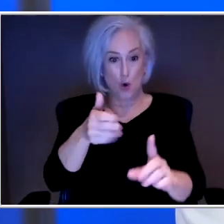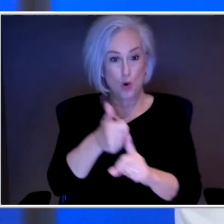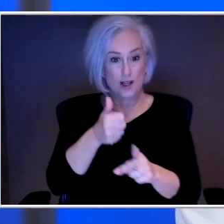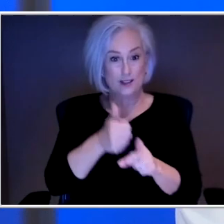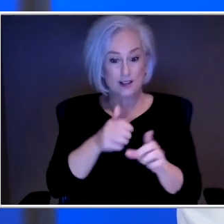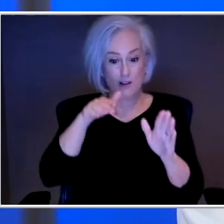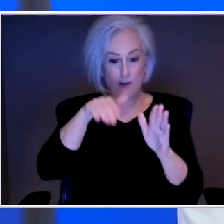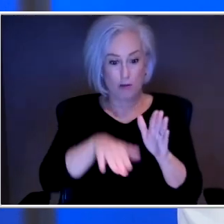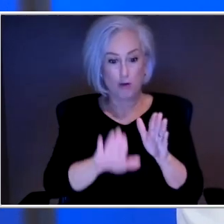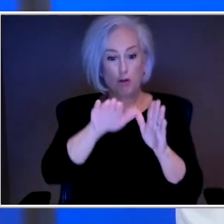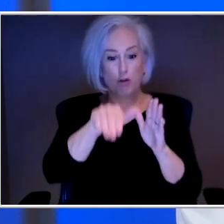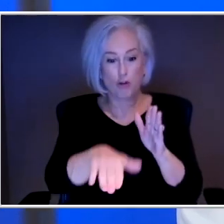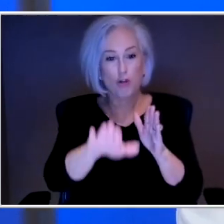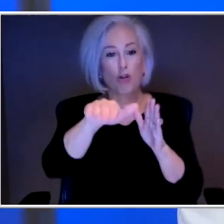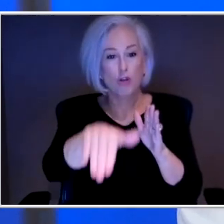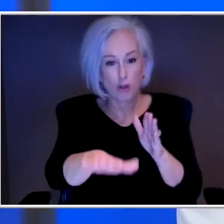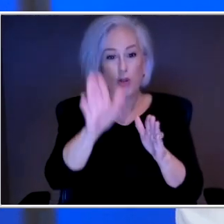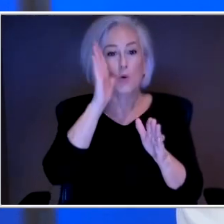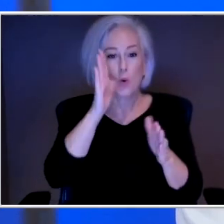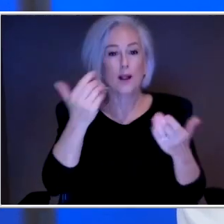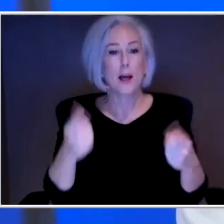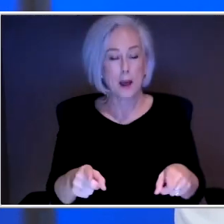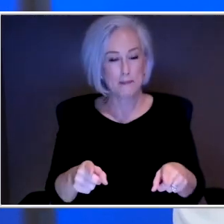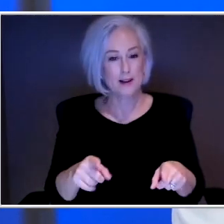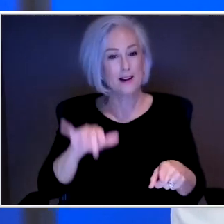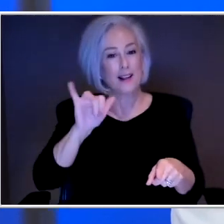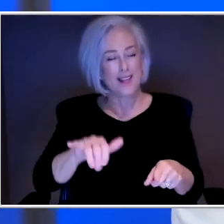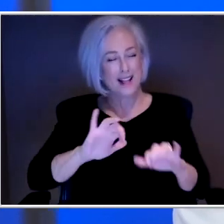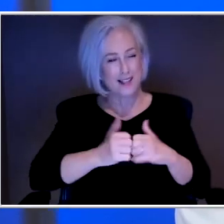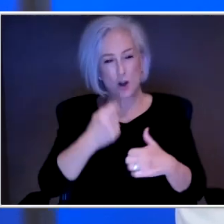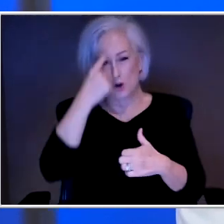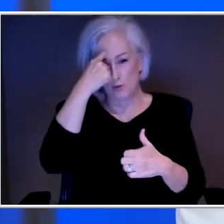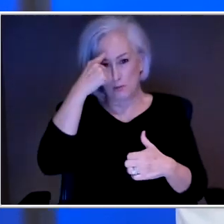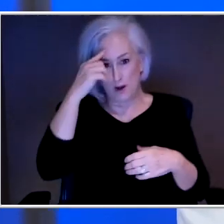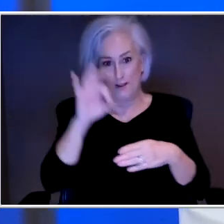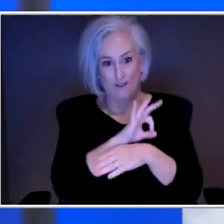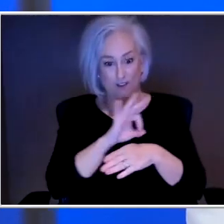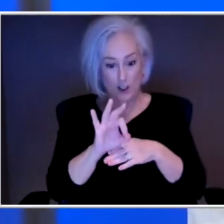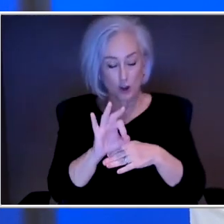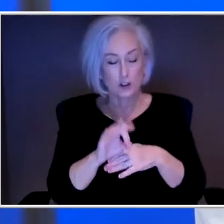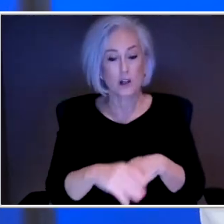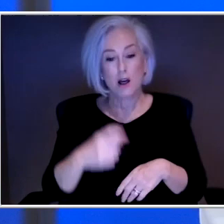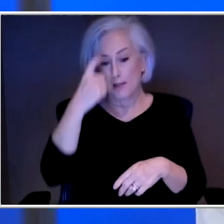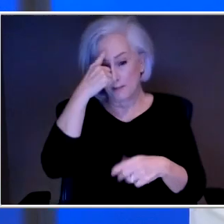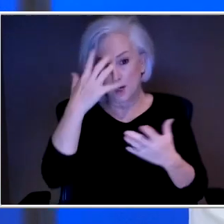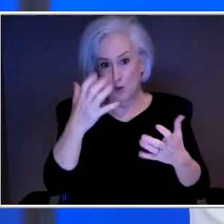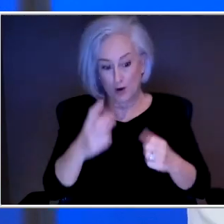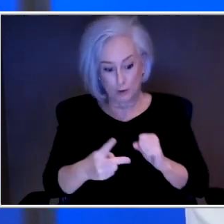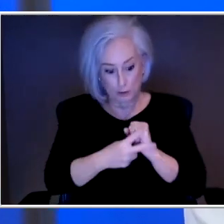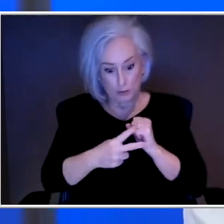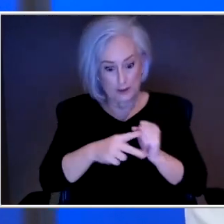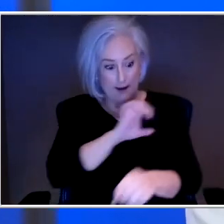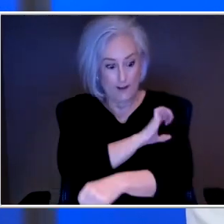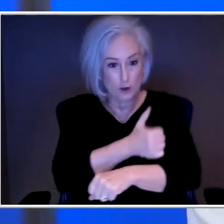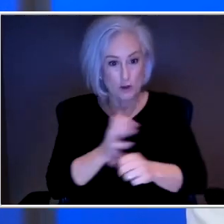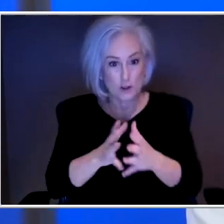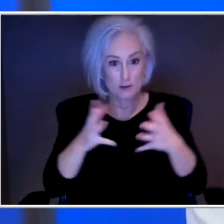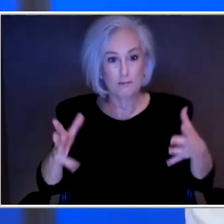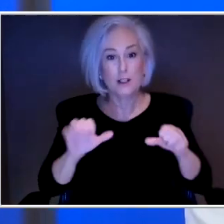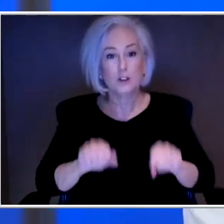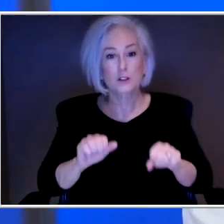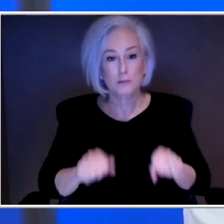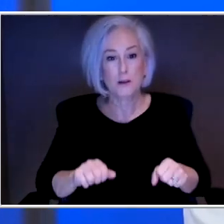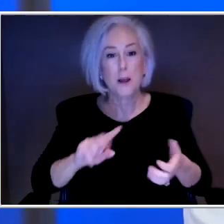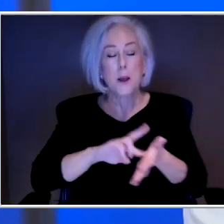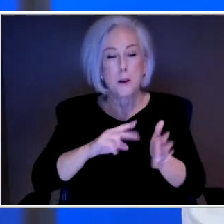you establish in your brain. And so the brain wants to conserve as much as energy as possible. And so it will funnel down the amount of neuronal activity to as narrow